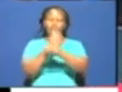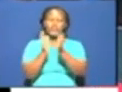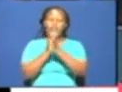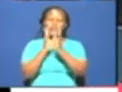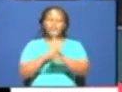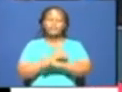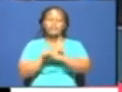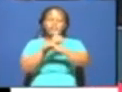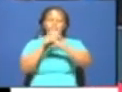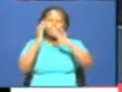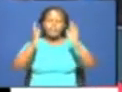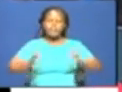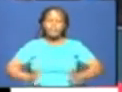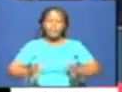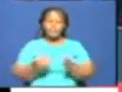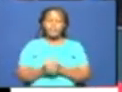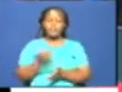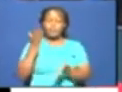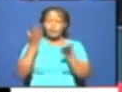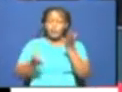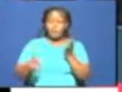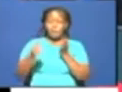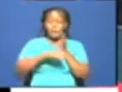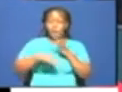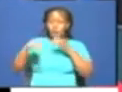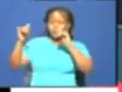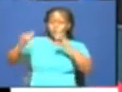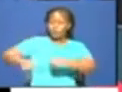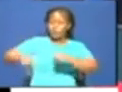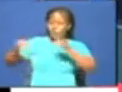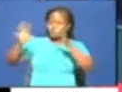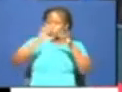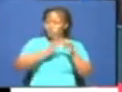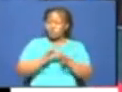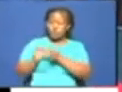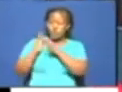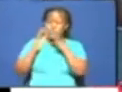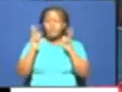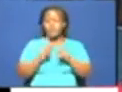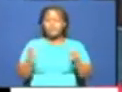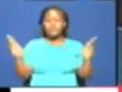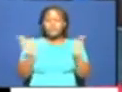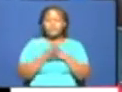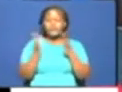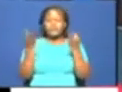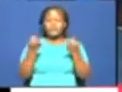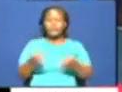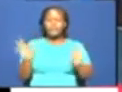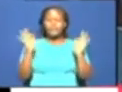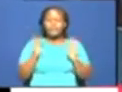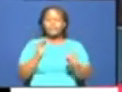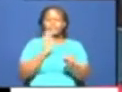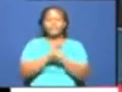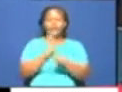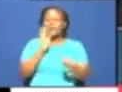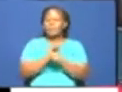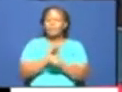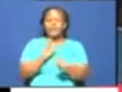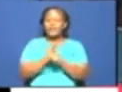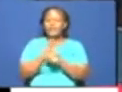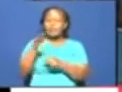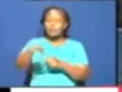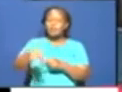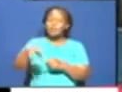May we dwell in unity, peace and liberty, plenty be found within